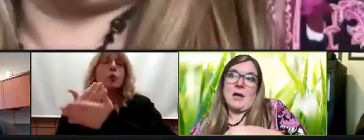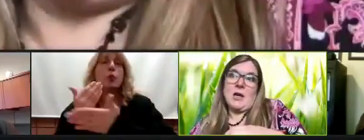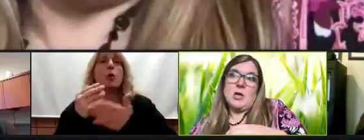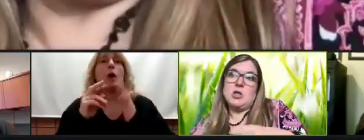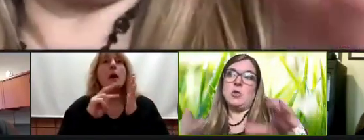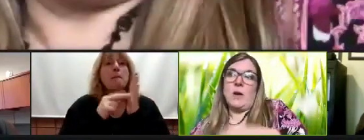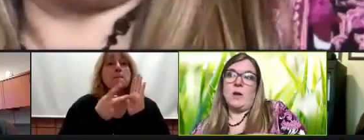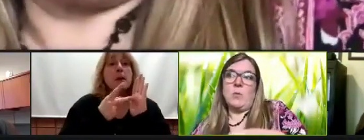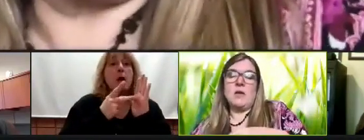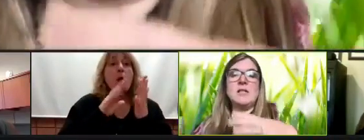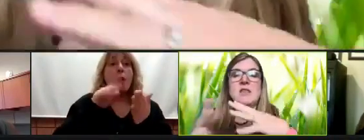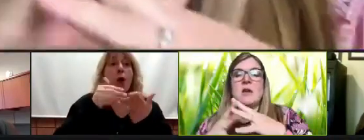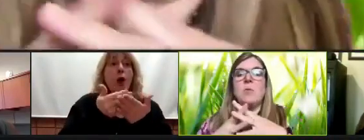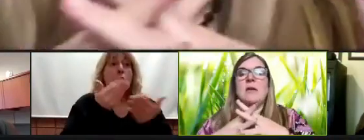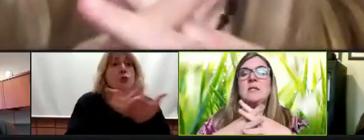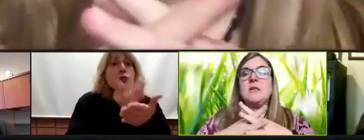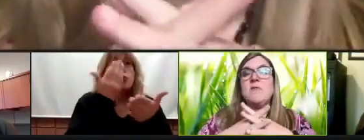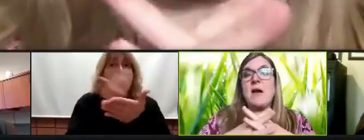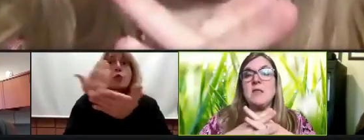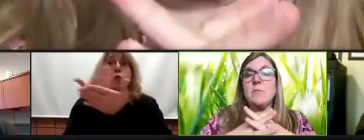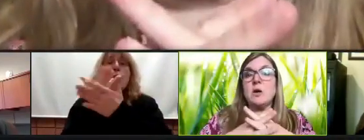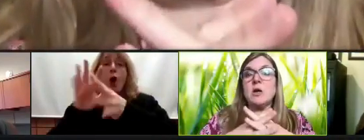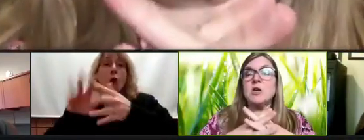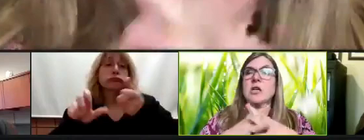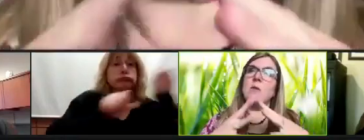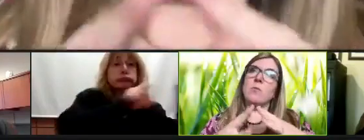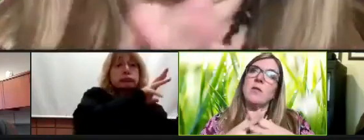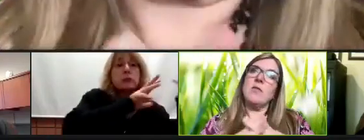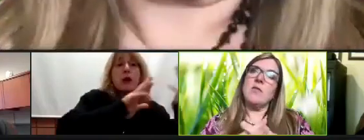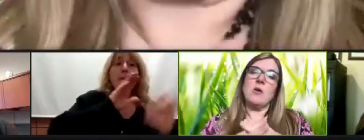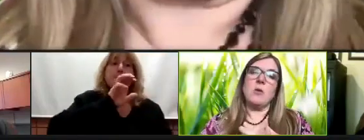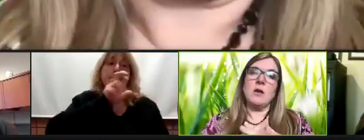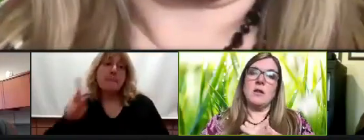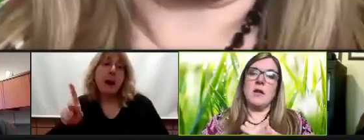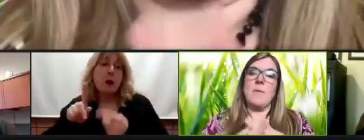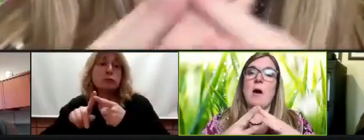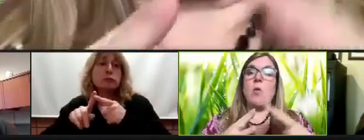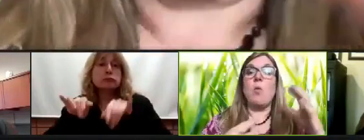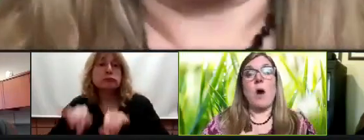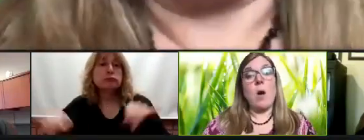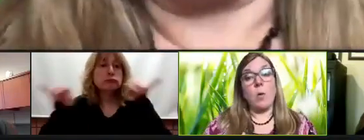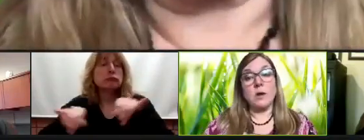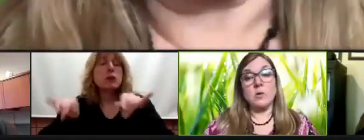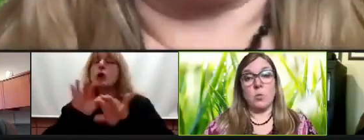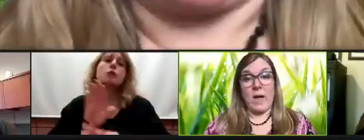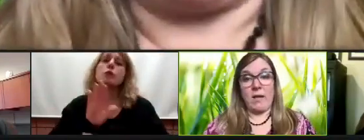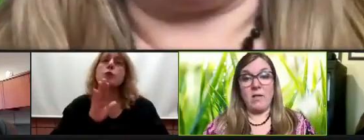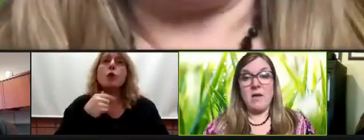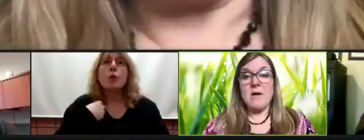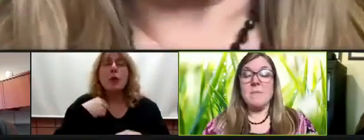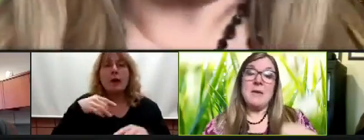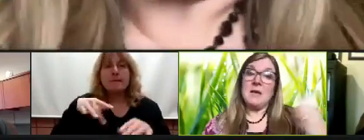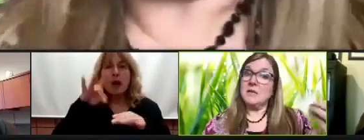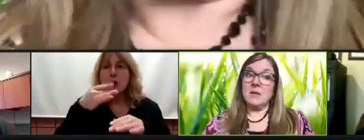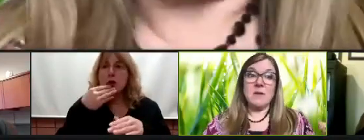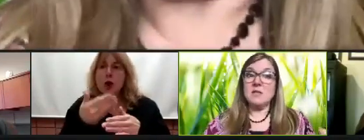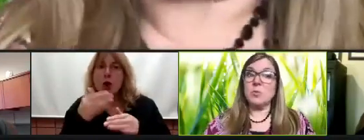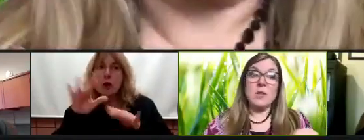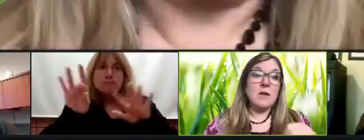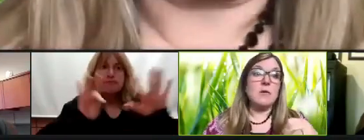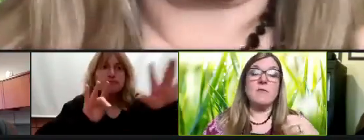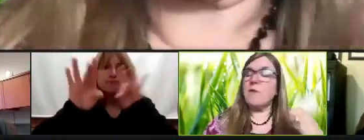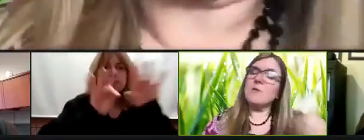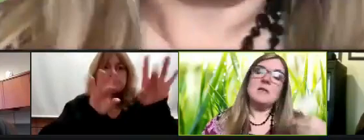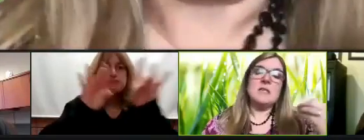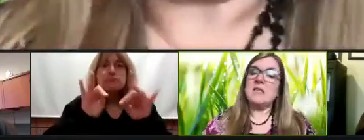back to what it was. I think we need to find the merge and really think critically about what worked well, because some kids